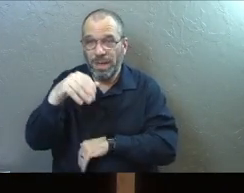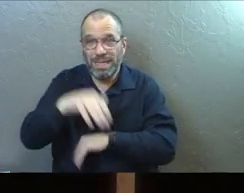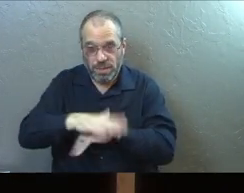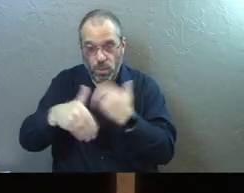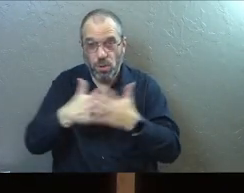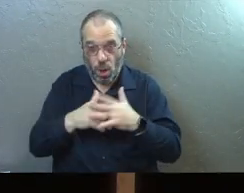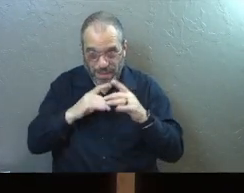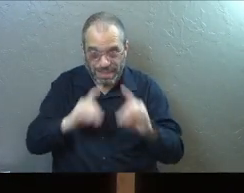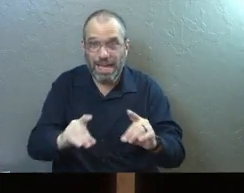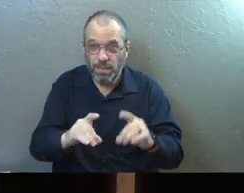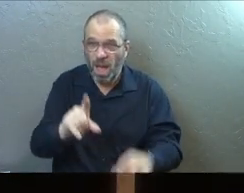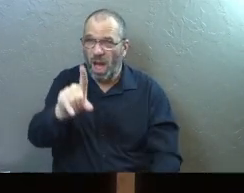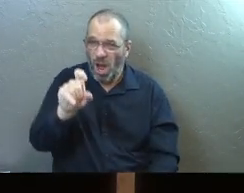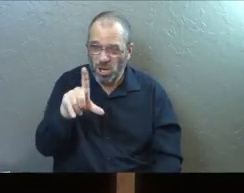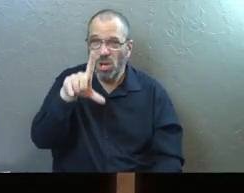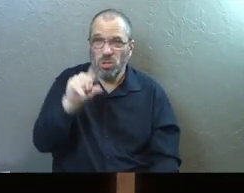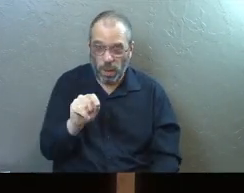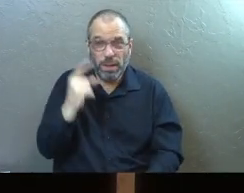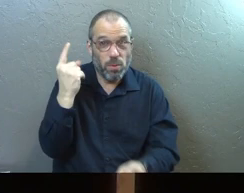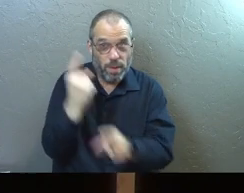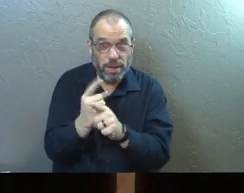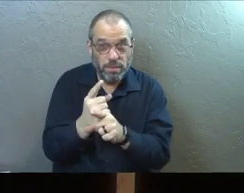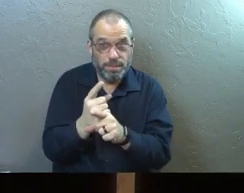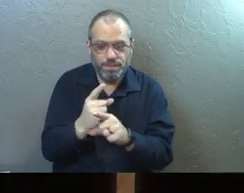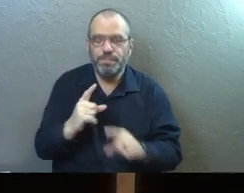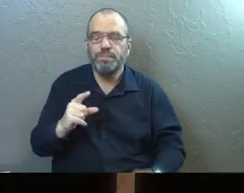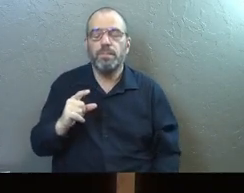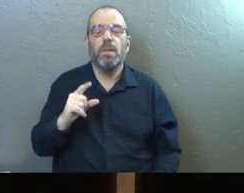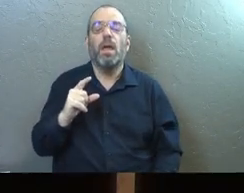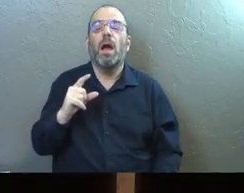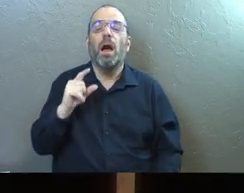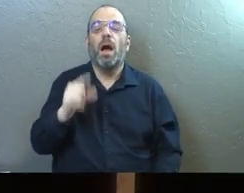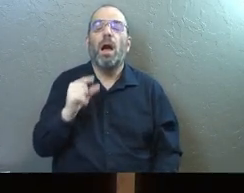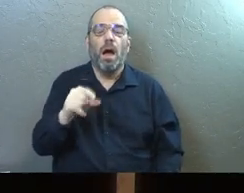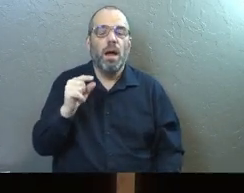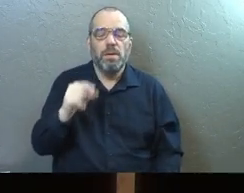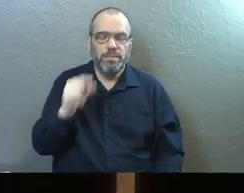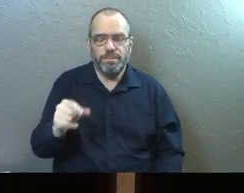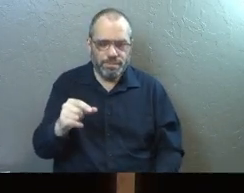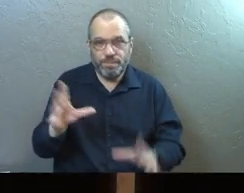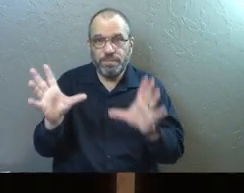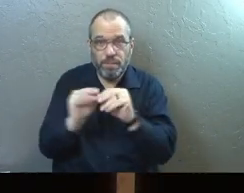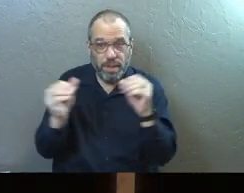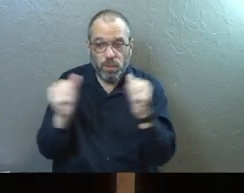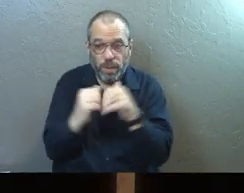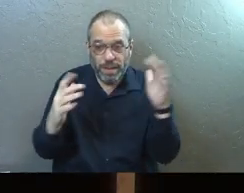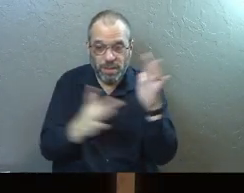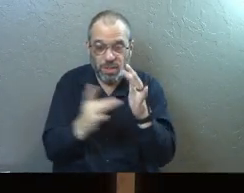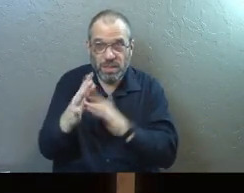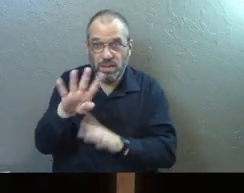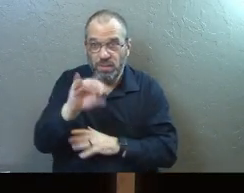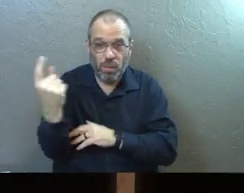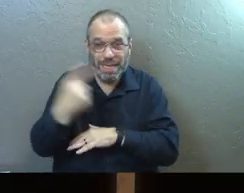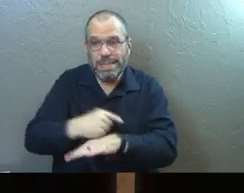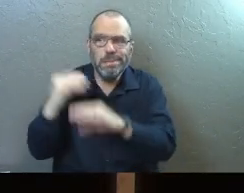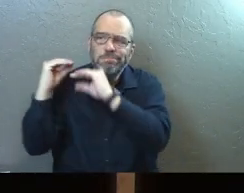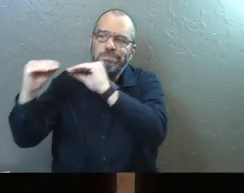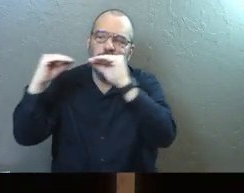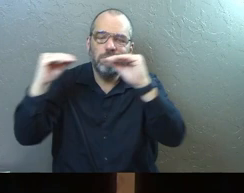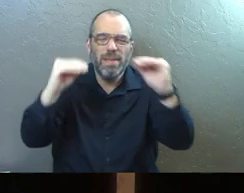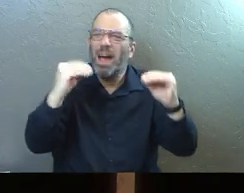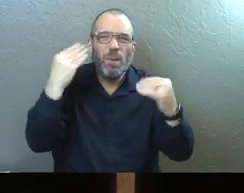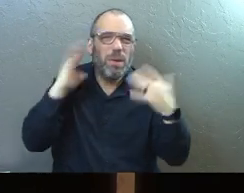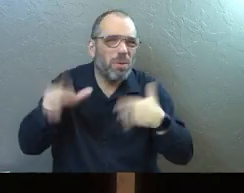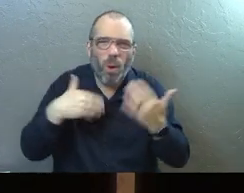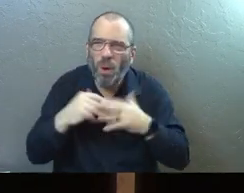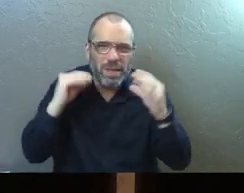the disciples. There were 120 of them, right? And they were meeting with Jesus for 40 days. He was teaching them. We don't know